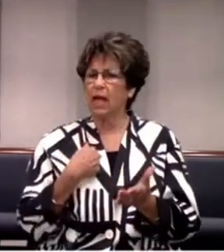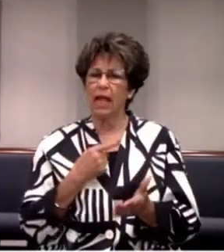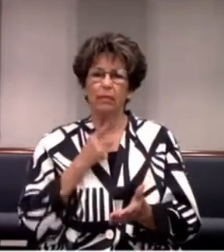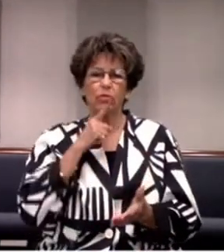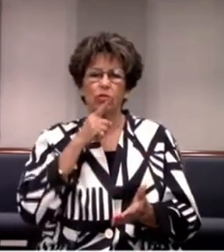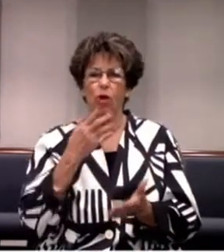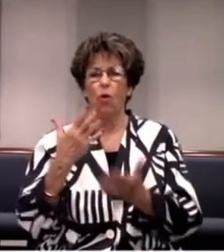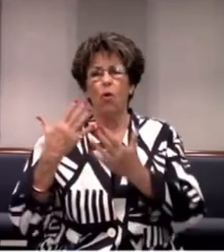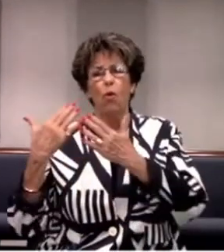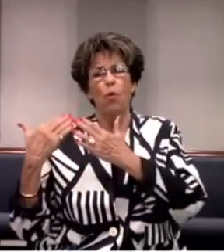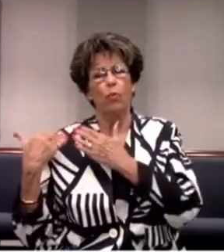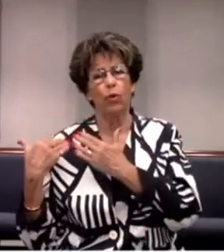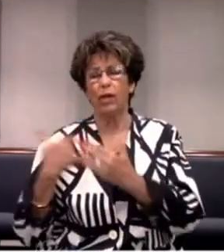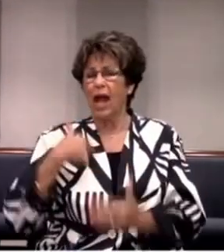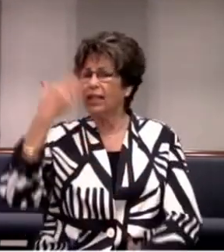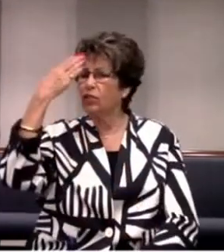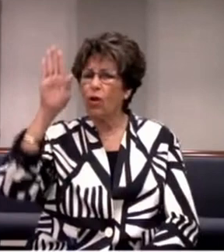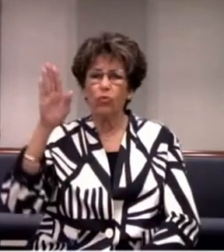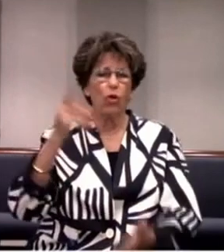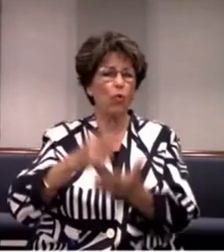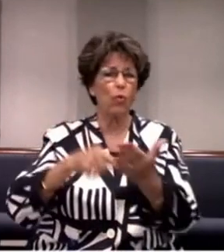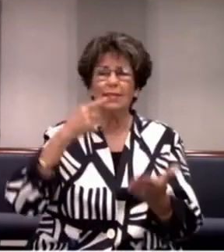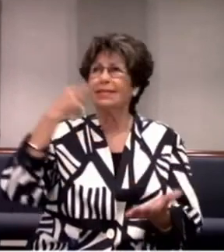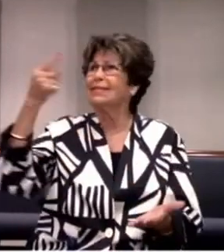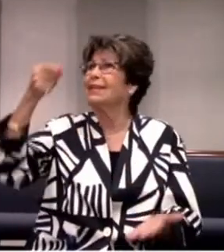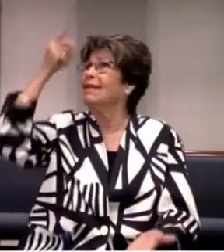know what to tell God.